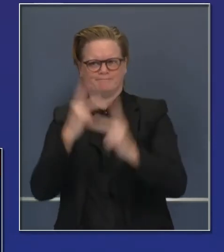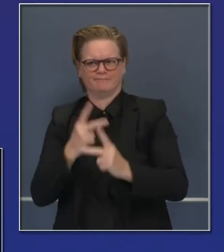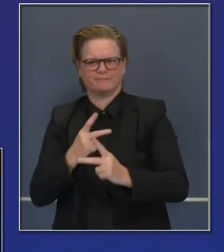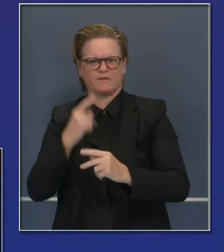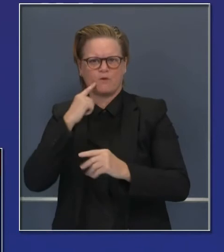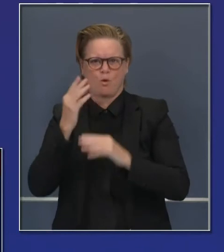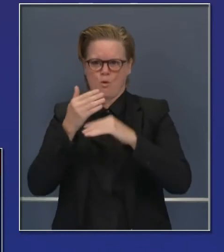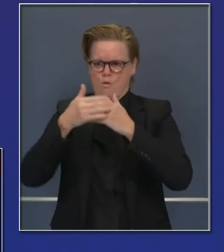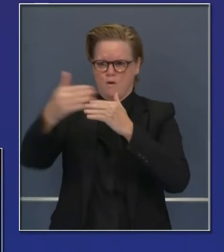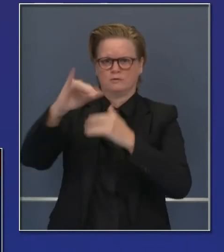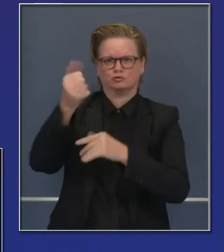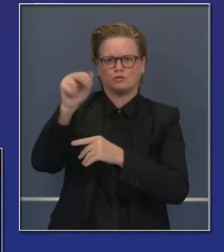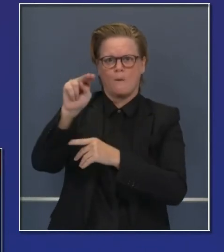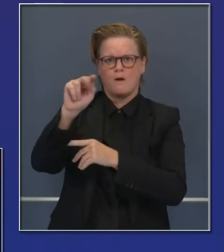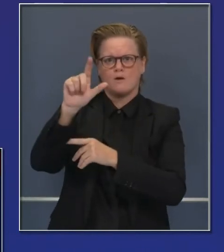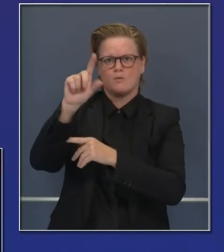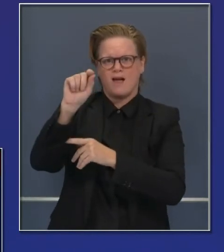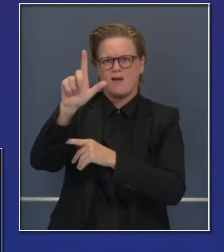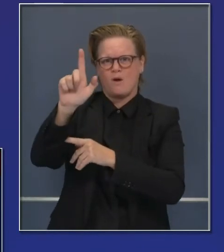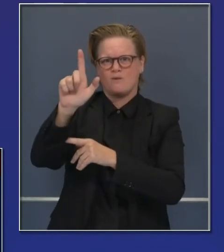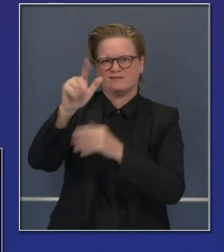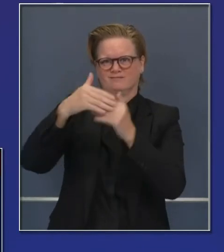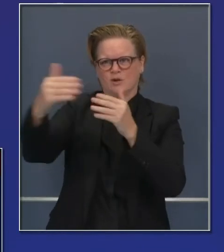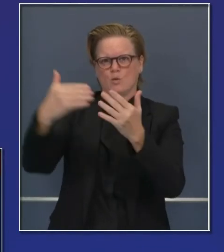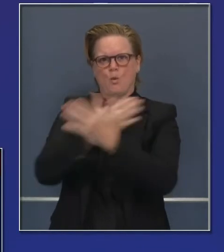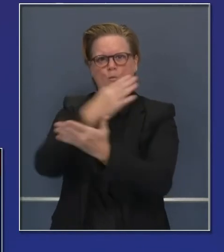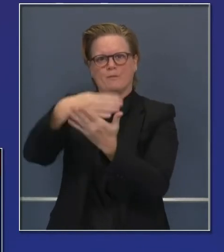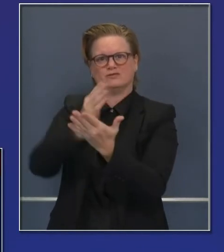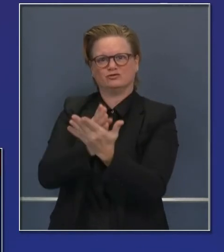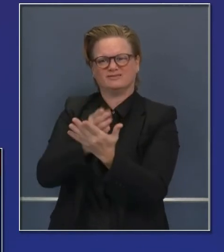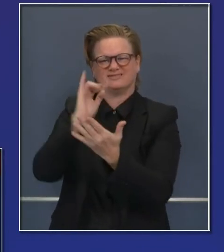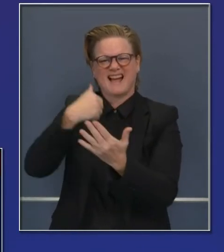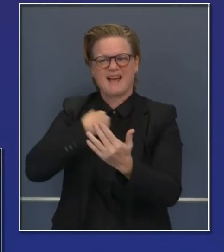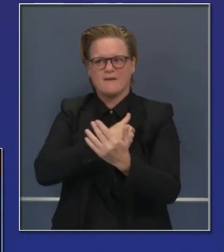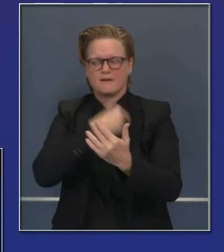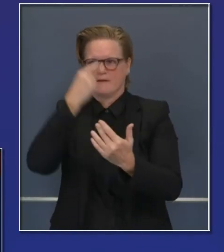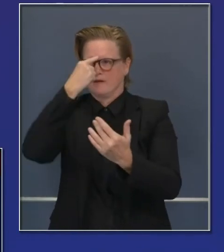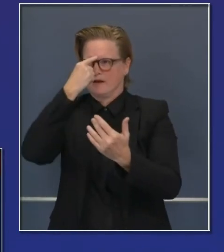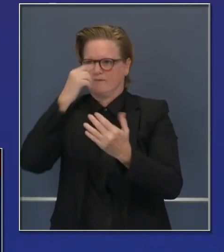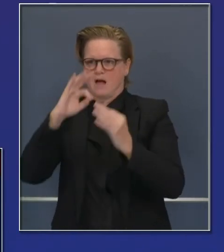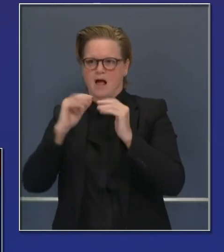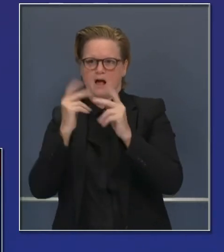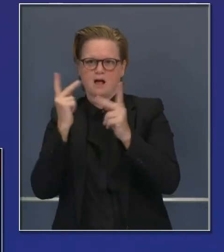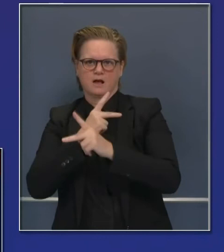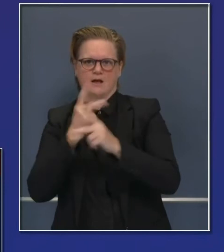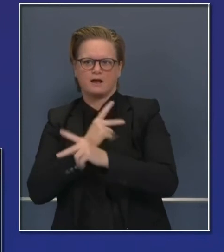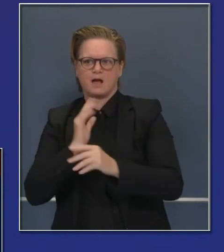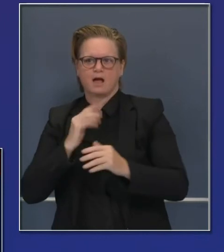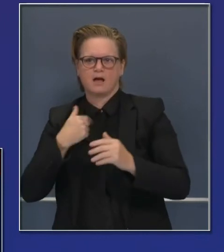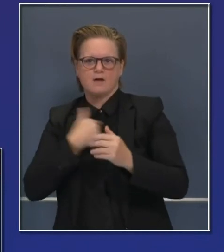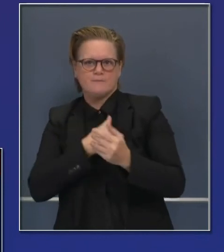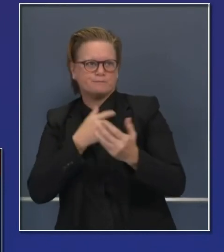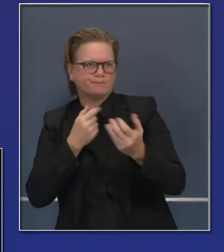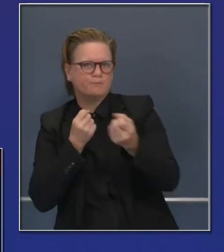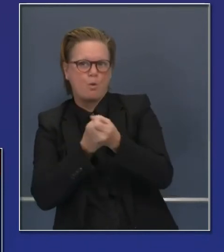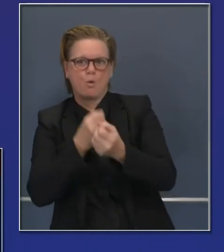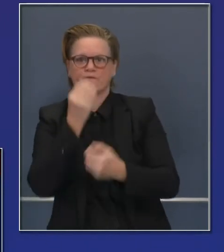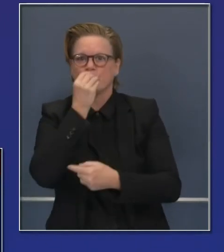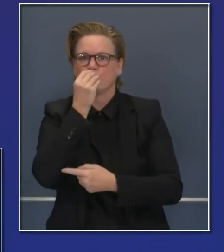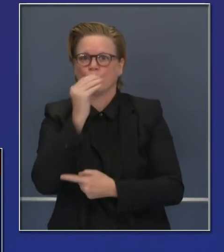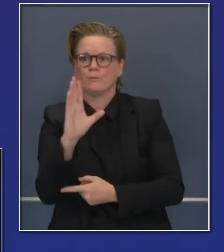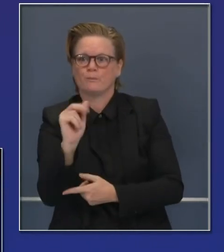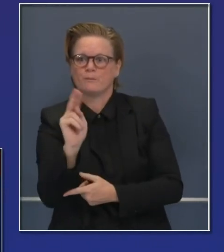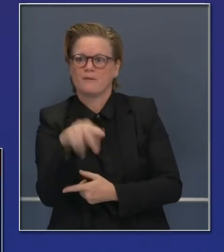needs of our food banks, but I want folks to know of over $100 million of additional supports we've recently